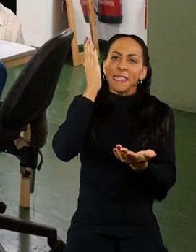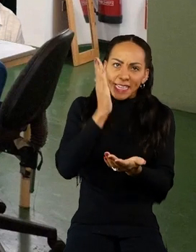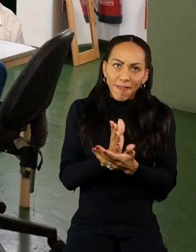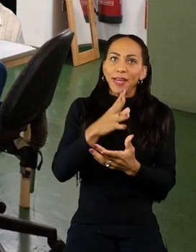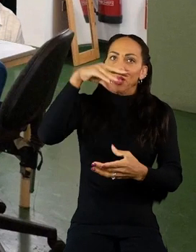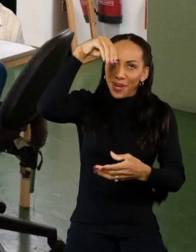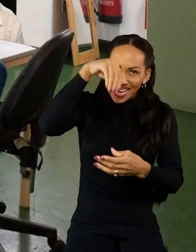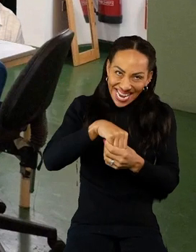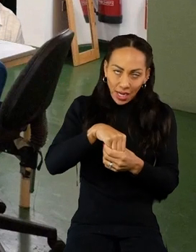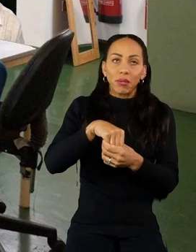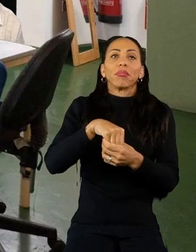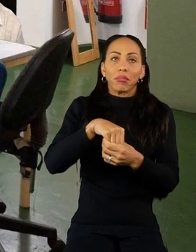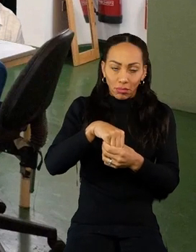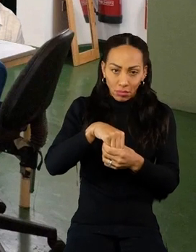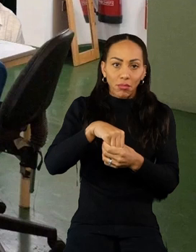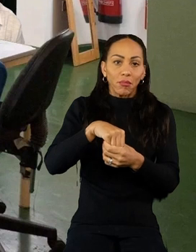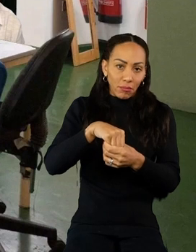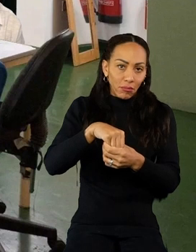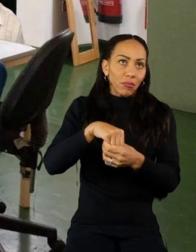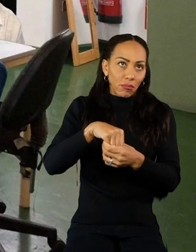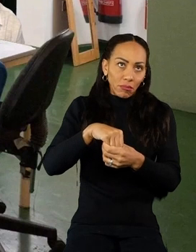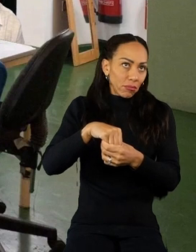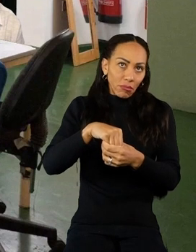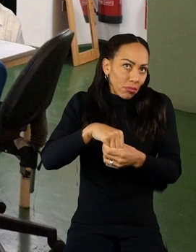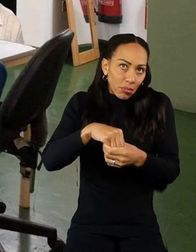any piece of work that we make. So the